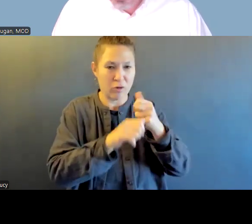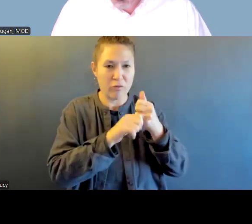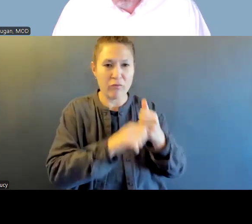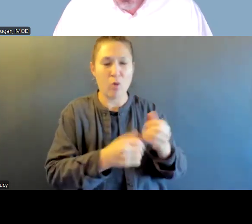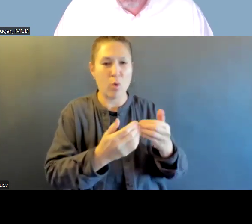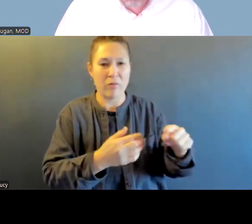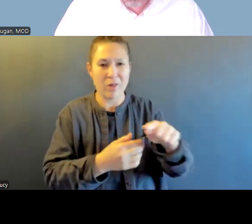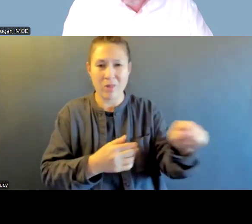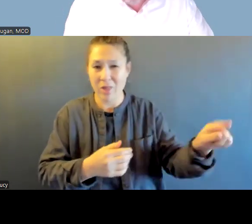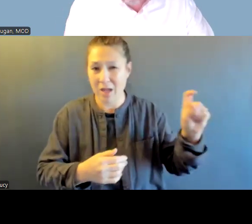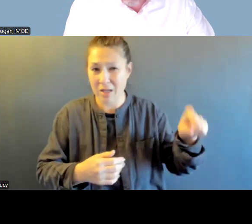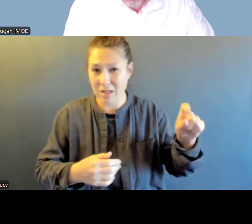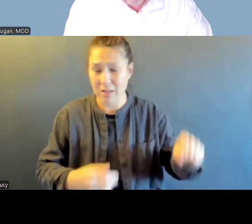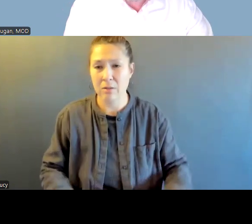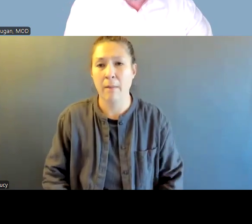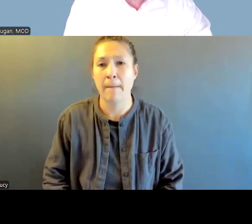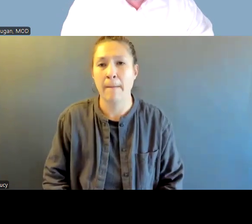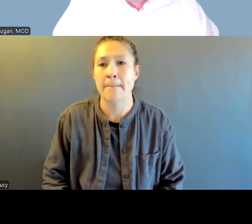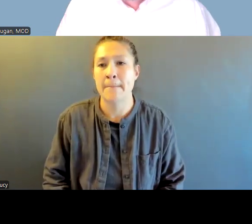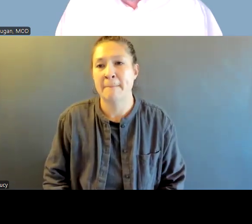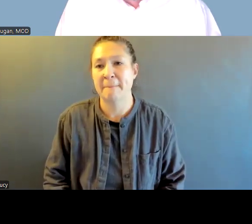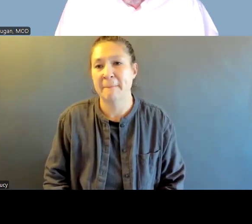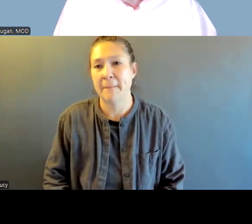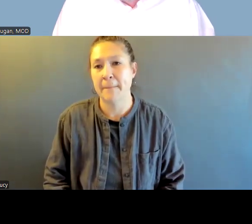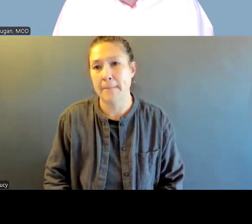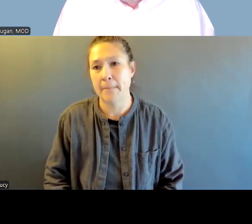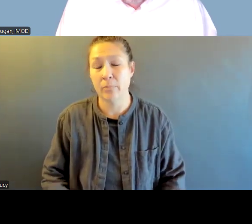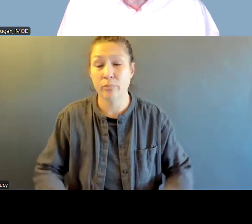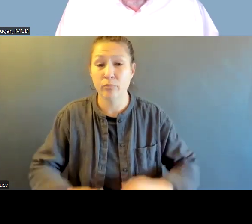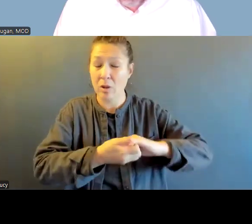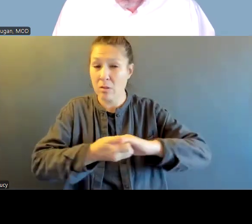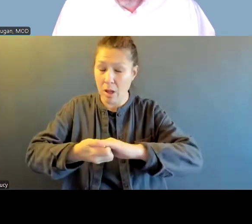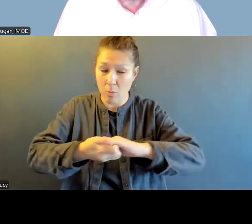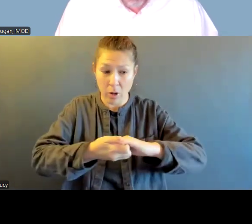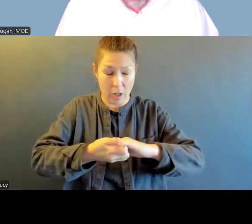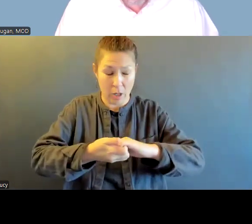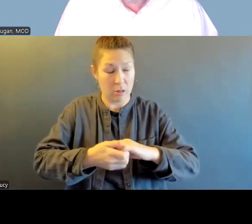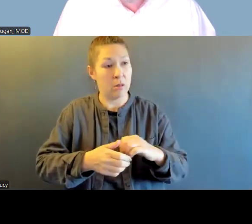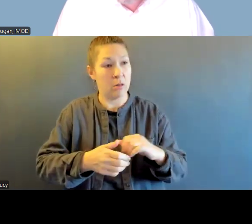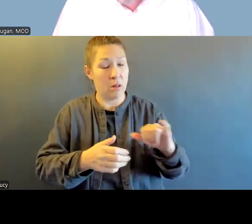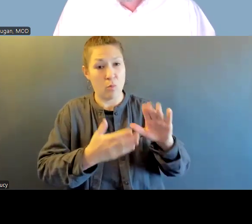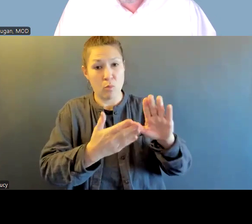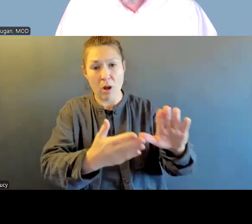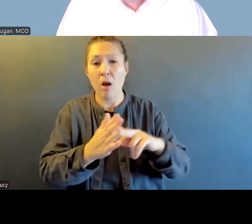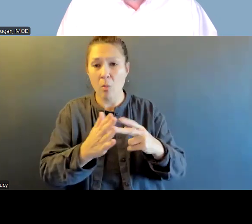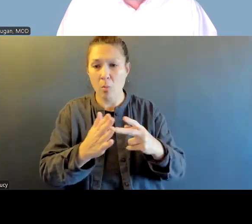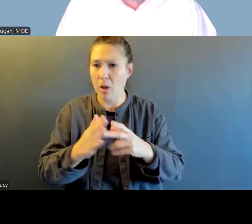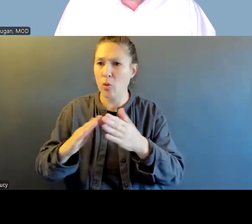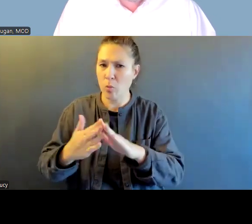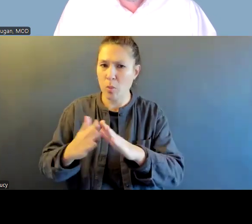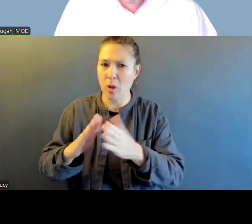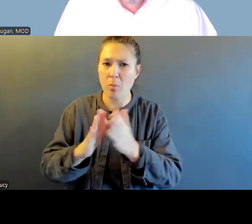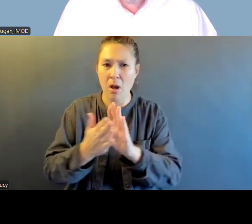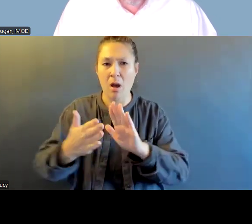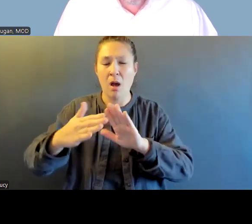Through their advisory role, collaborative efforts, and community engagement, CODs can work to make their communities more accessible. And by fulfilling these responsibilities, they can help